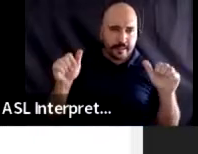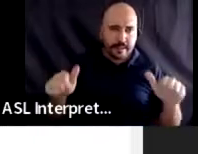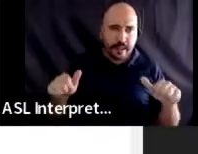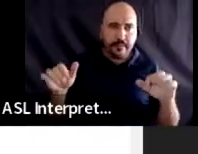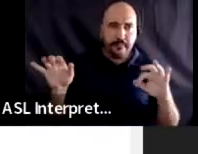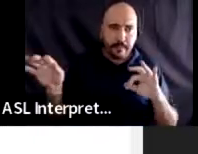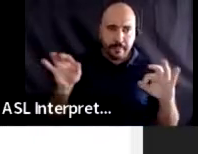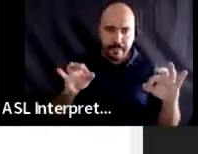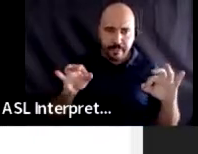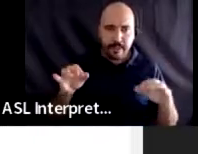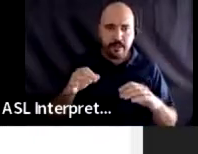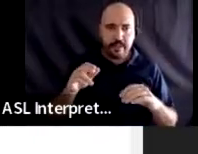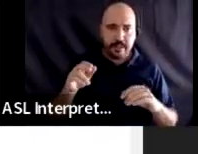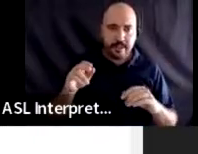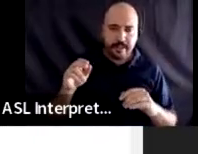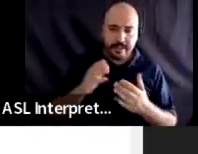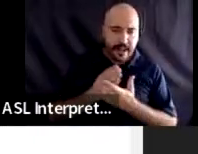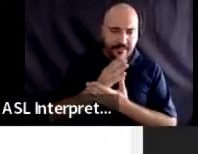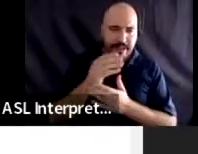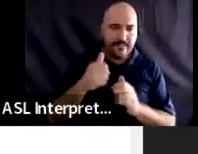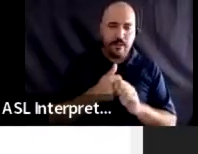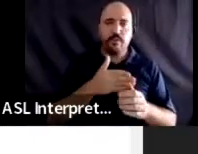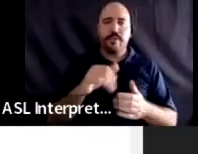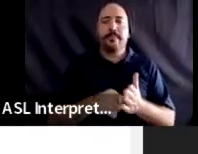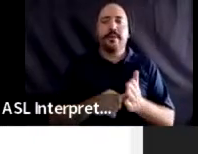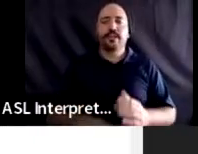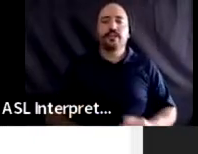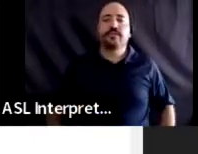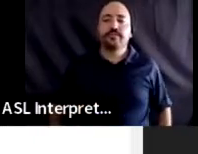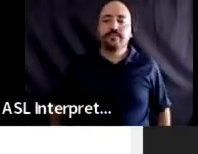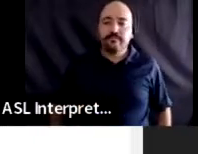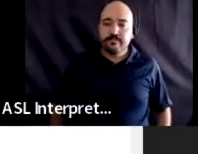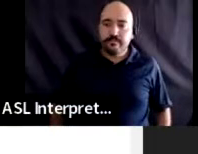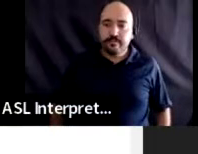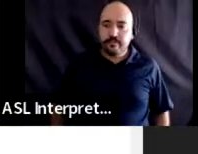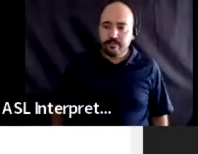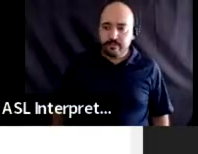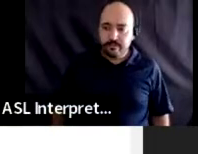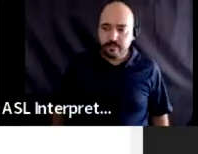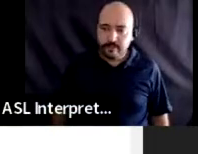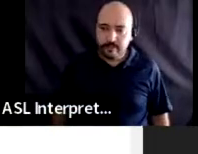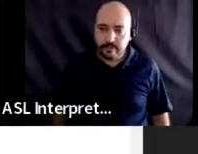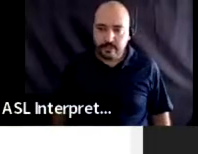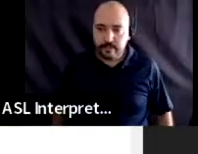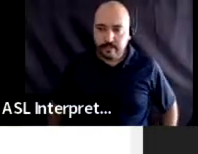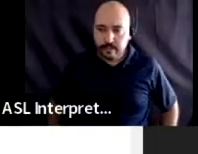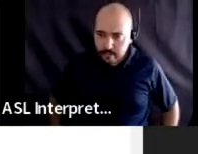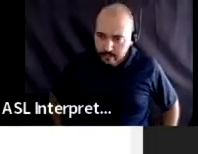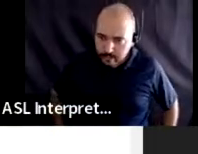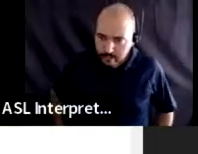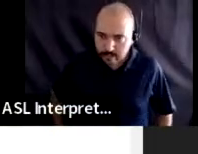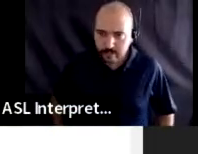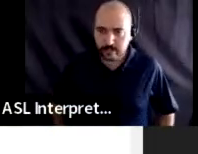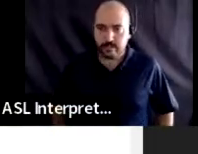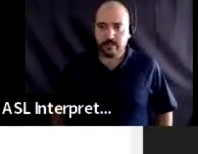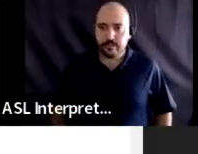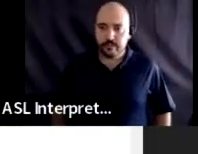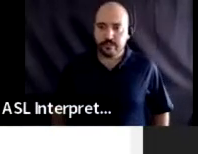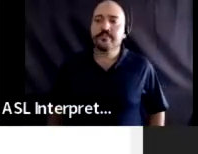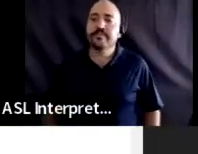navigate and follow through that page. Right. Right. So and also very good for cognitive disabilities as well, semantic